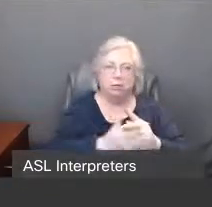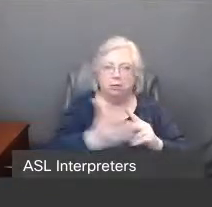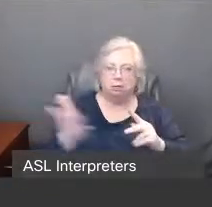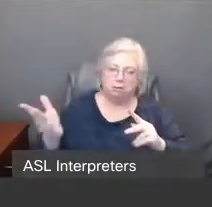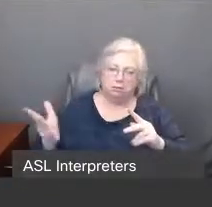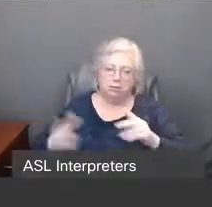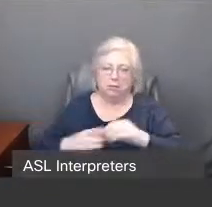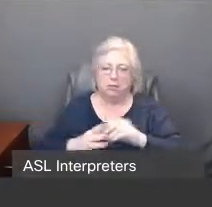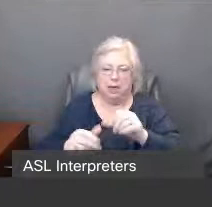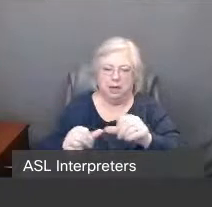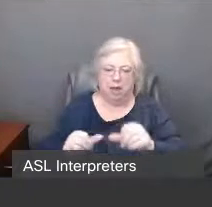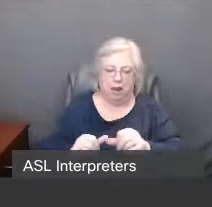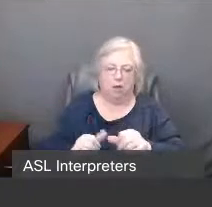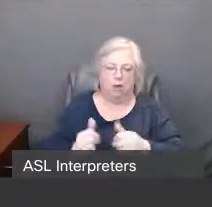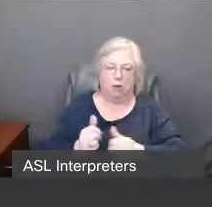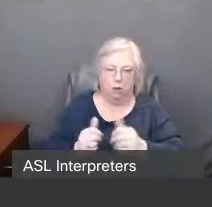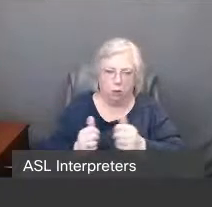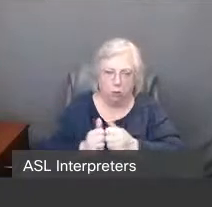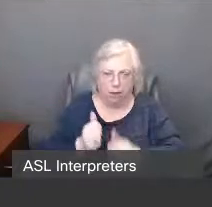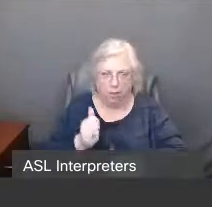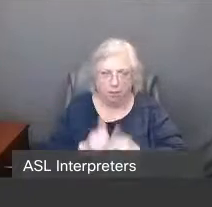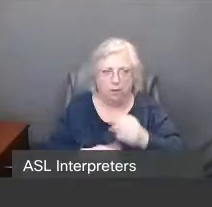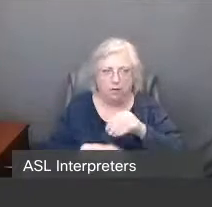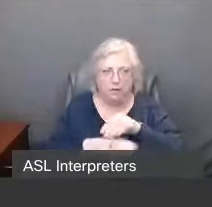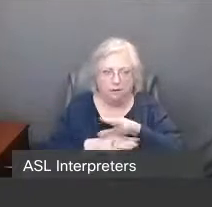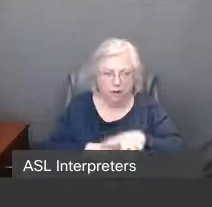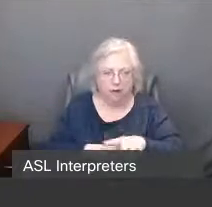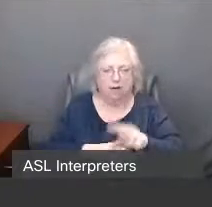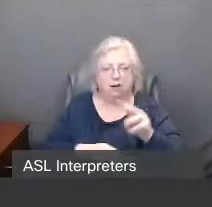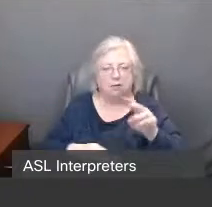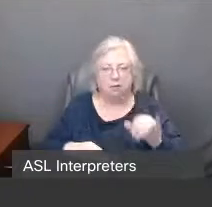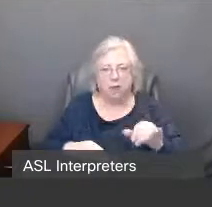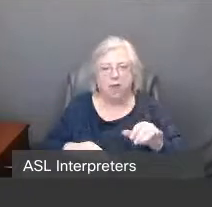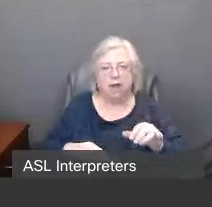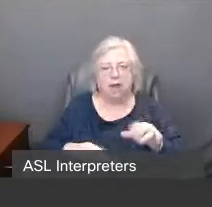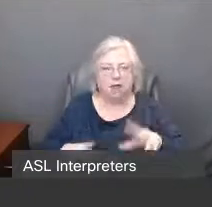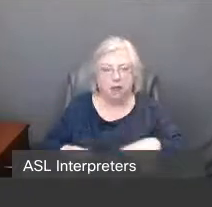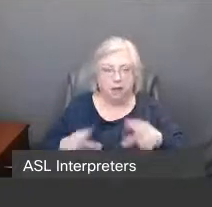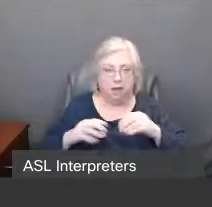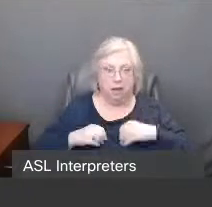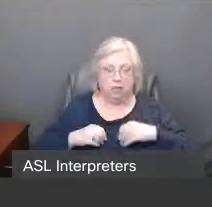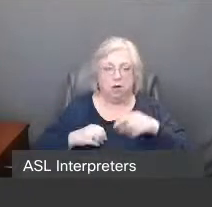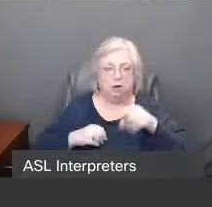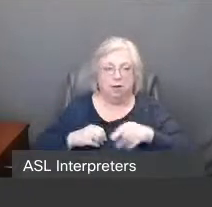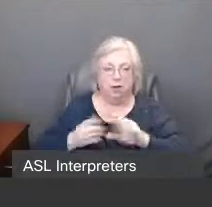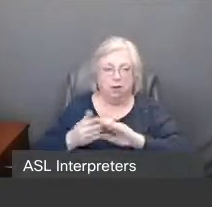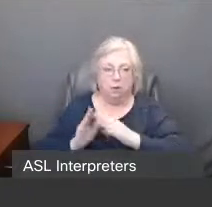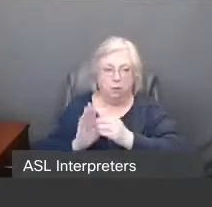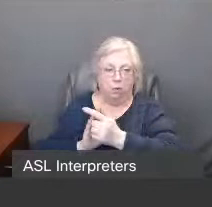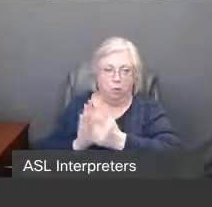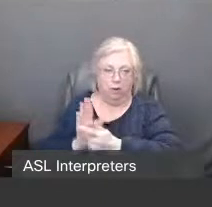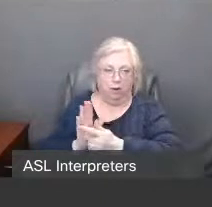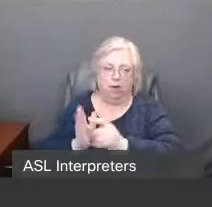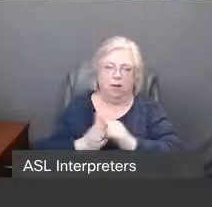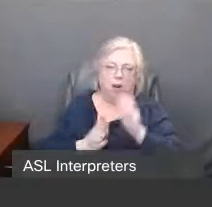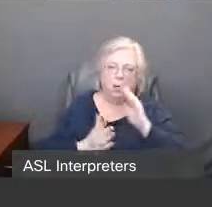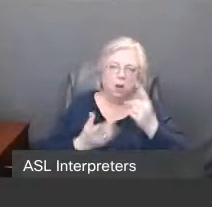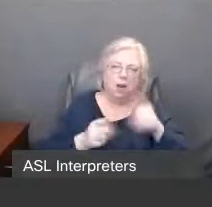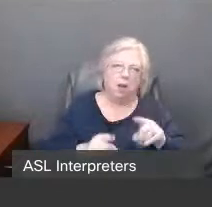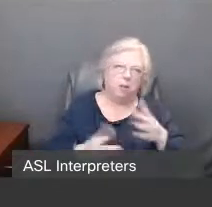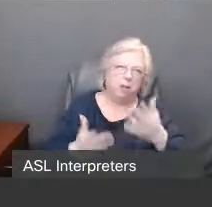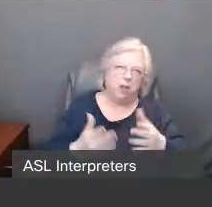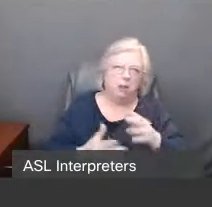that would be most affected by the adoption of this ordinance. That would be sometime in the